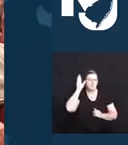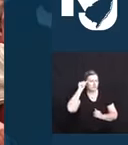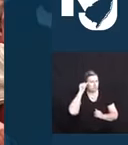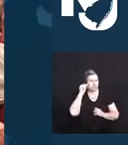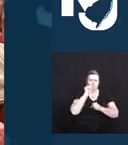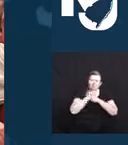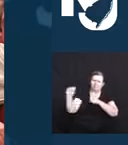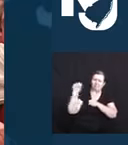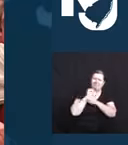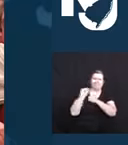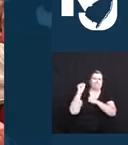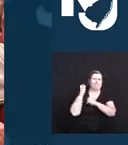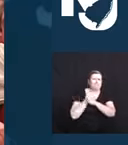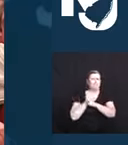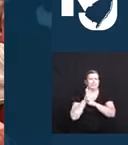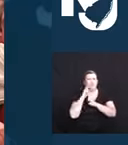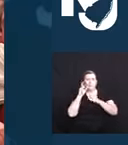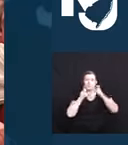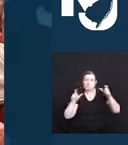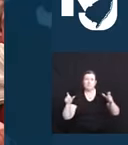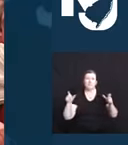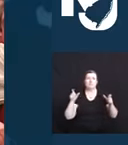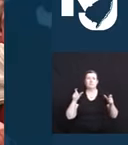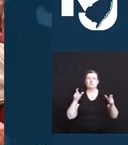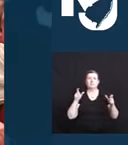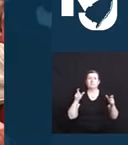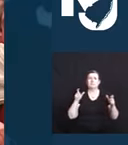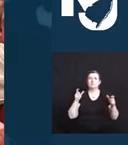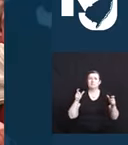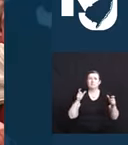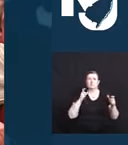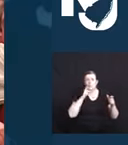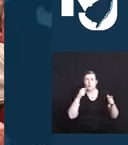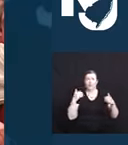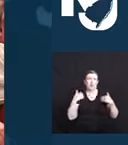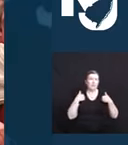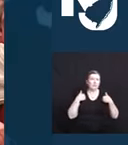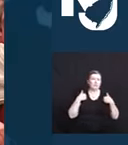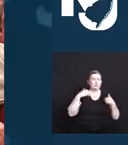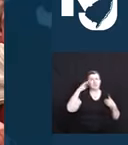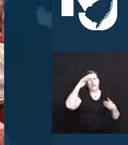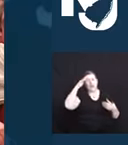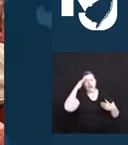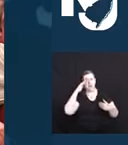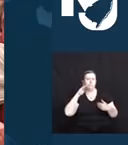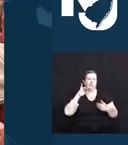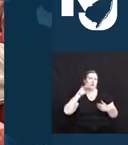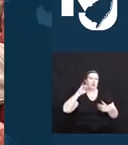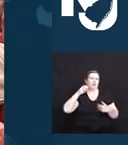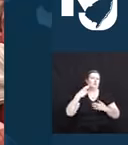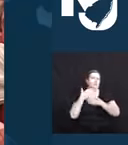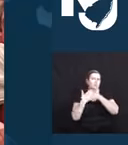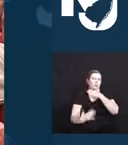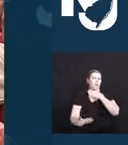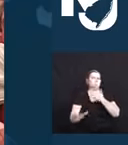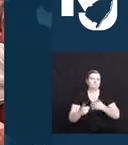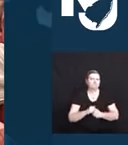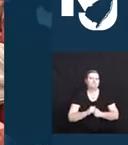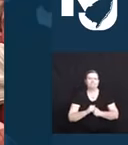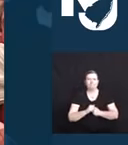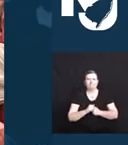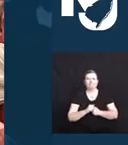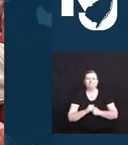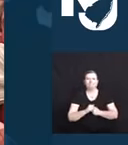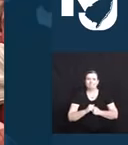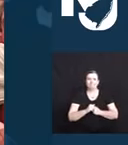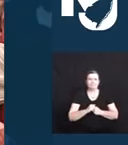of Irish descent, we feel this loss. May her memory remain strong. And let's keep it up here for a minute, because she is the last